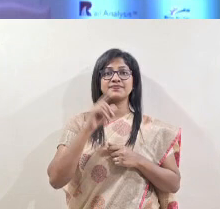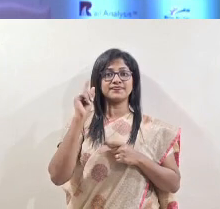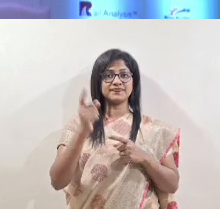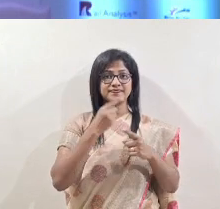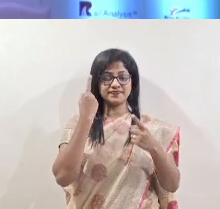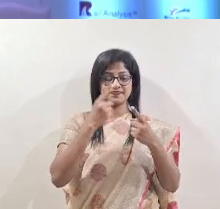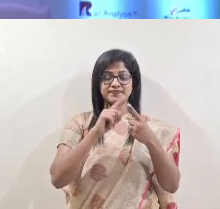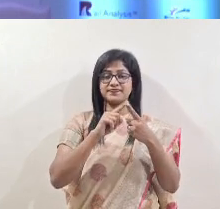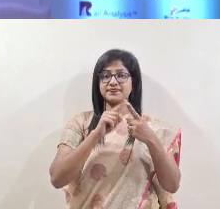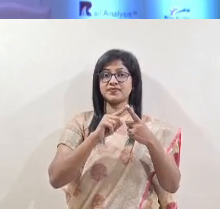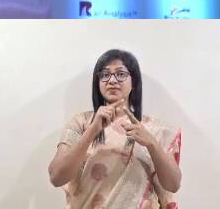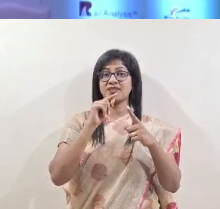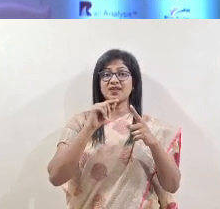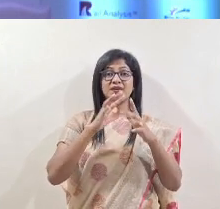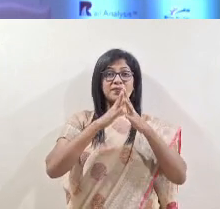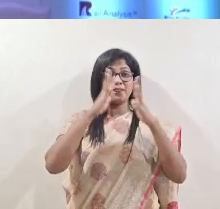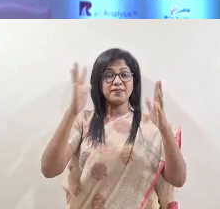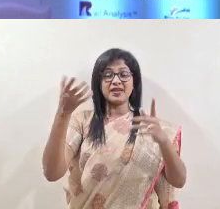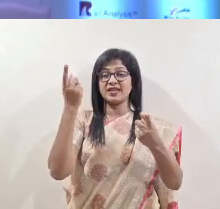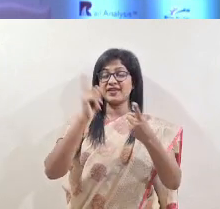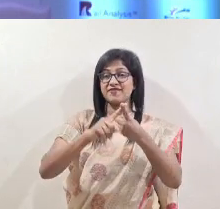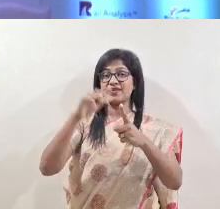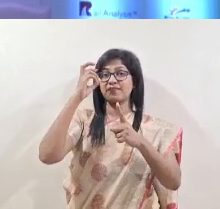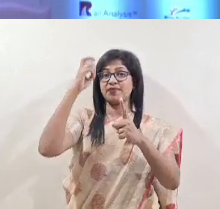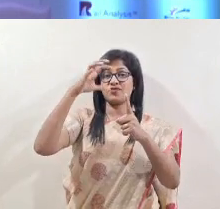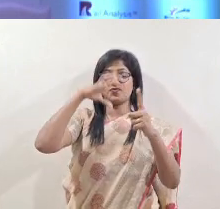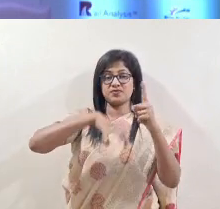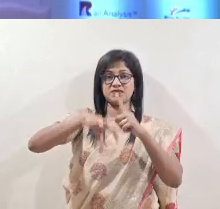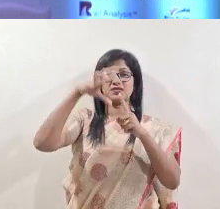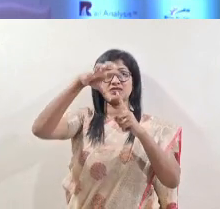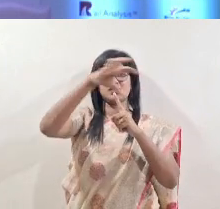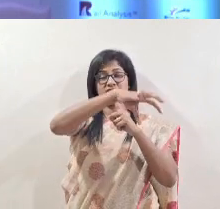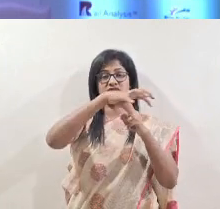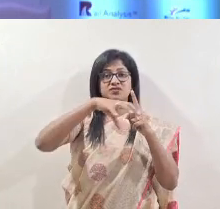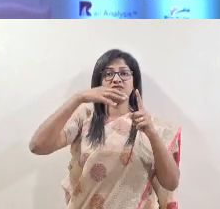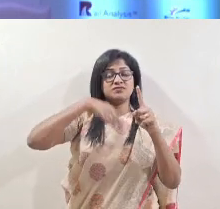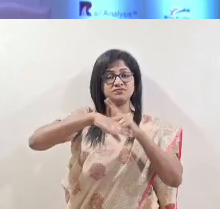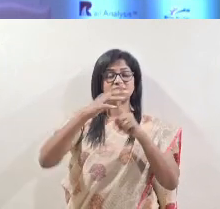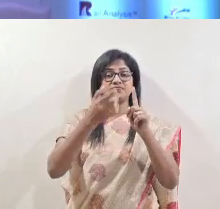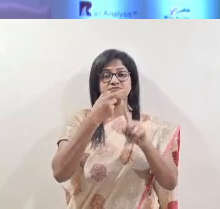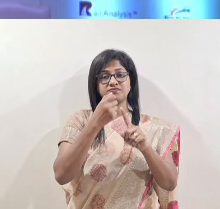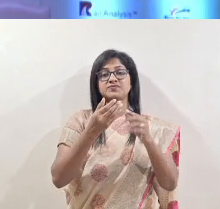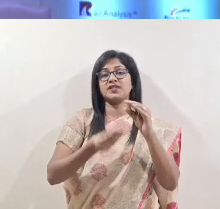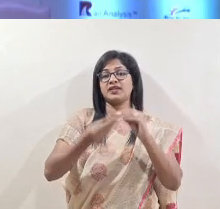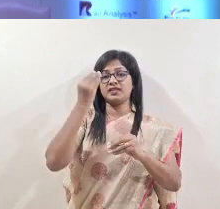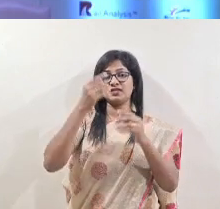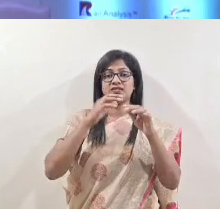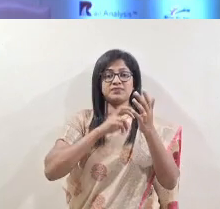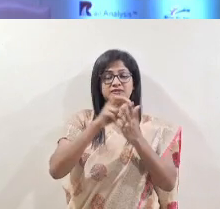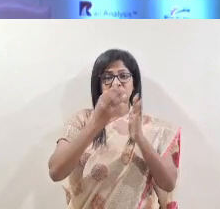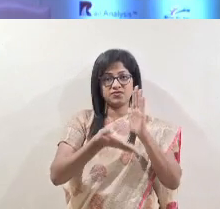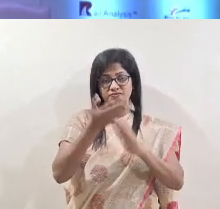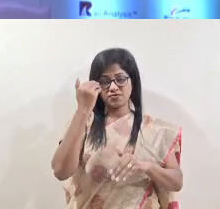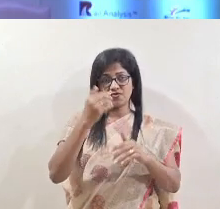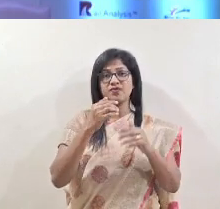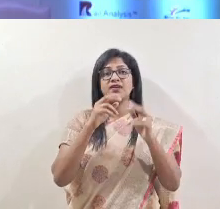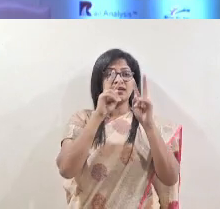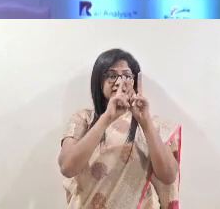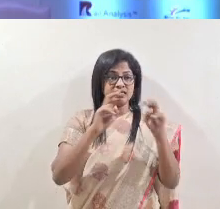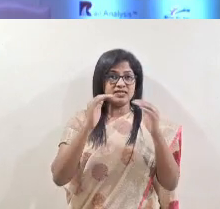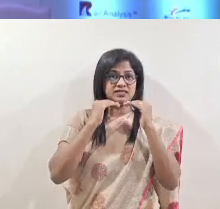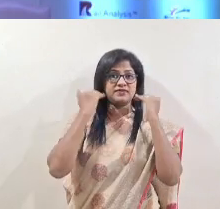the most affected areas of metro station with increase in pedestrian flow, to study pedestrian dynamics and level of